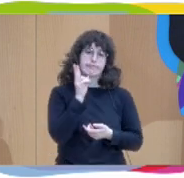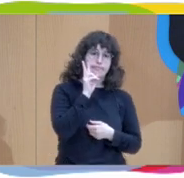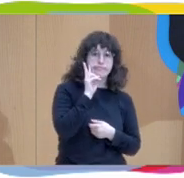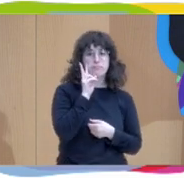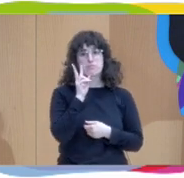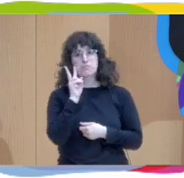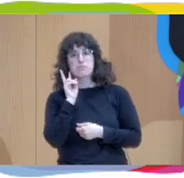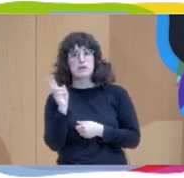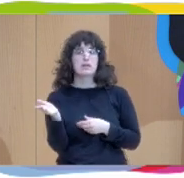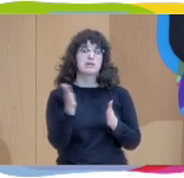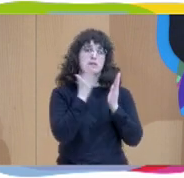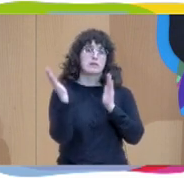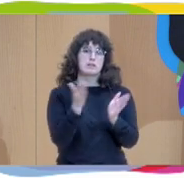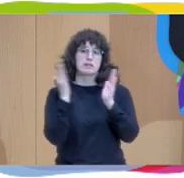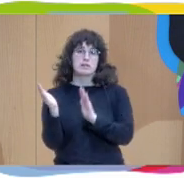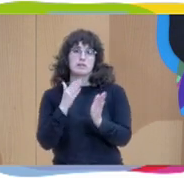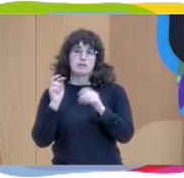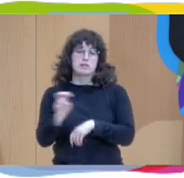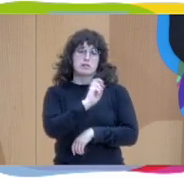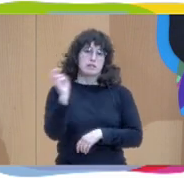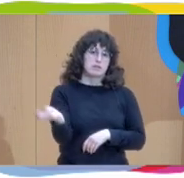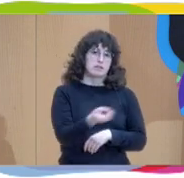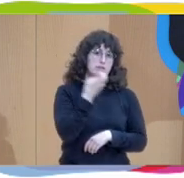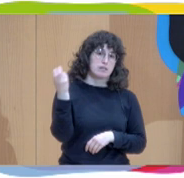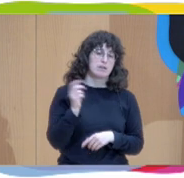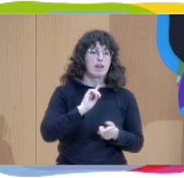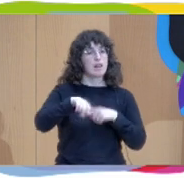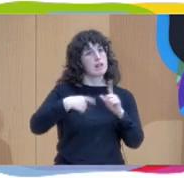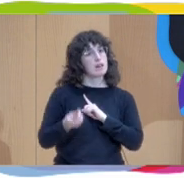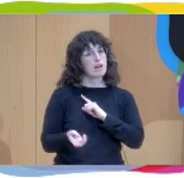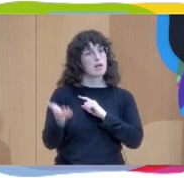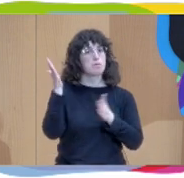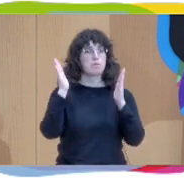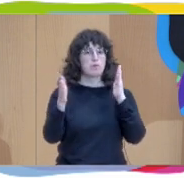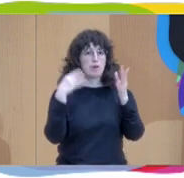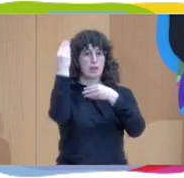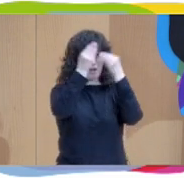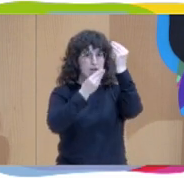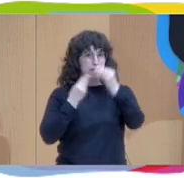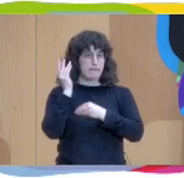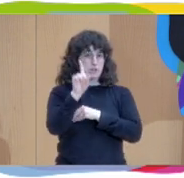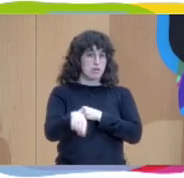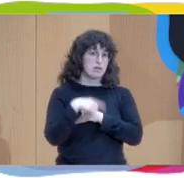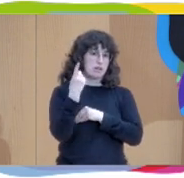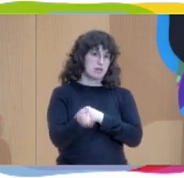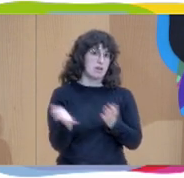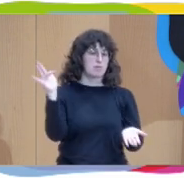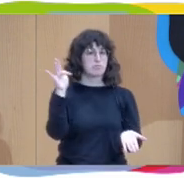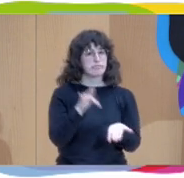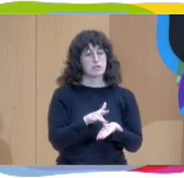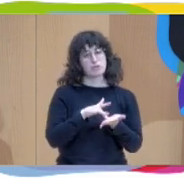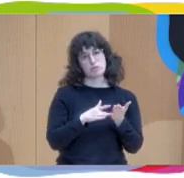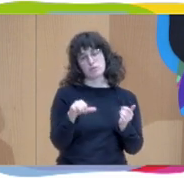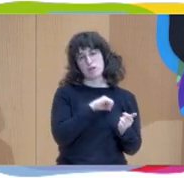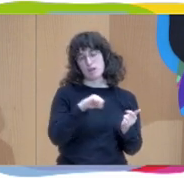about these individual workshops. All in all, in surveys, we have got 1,581